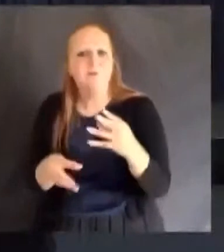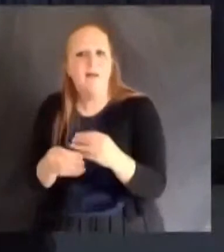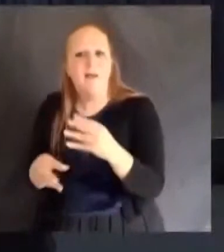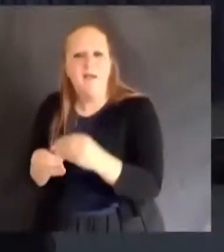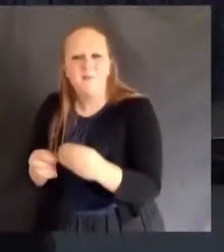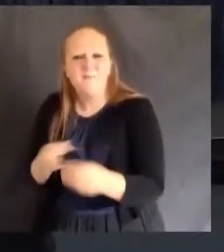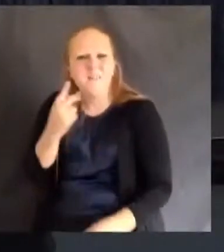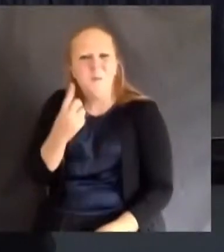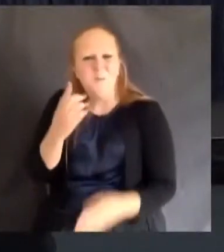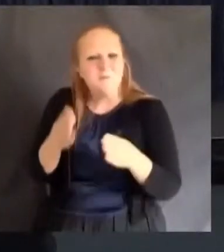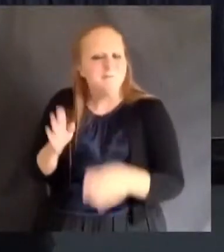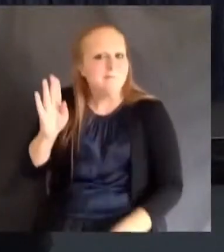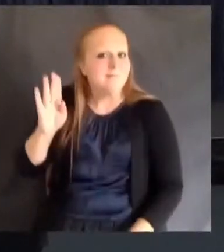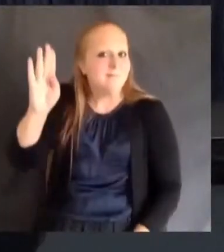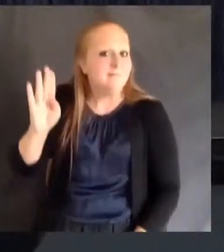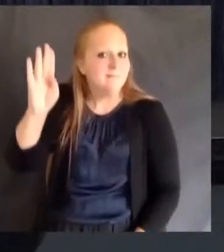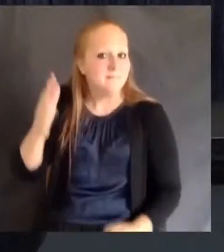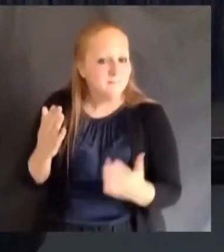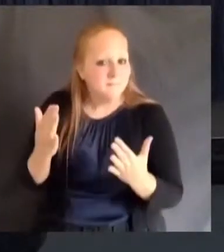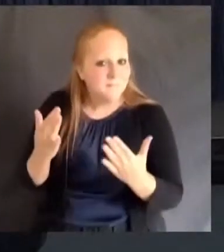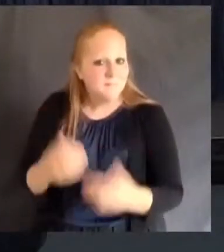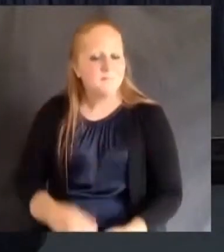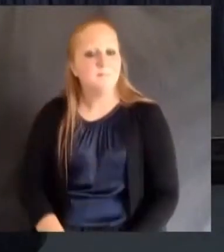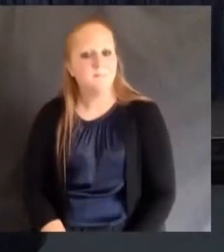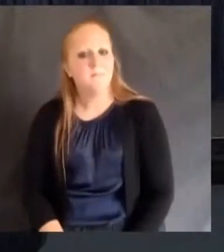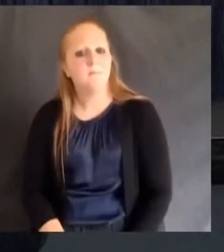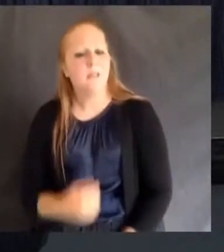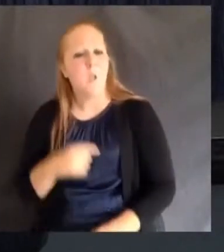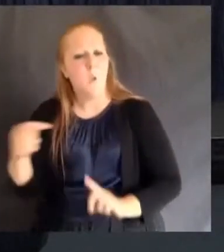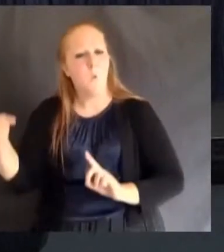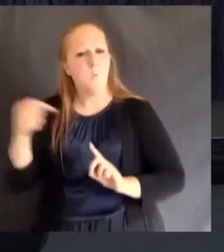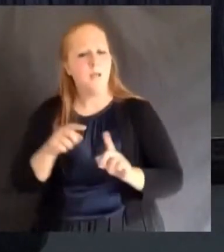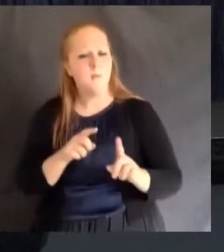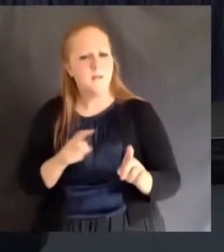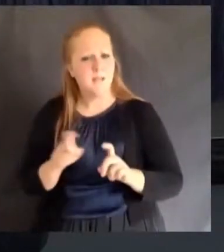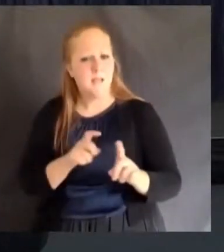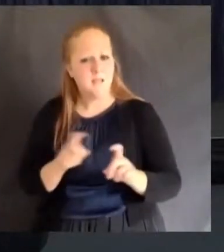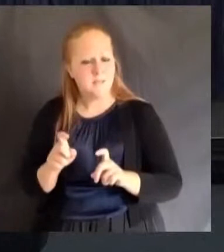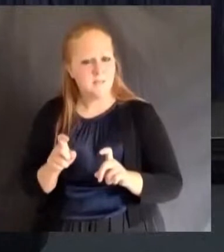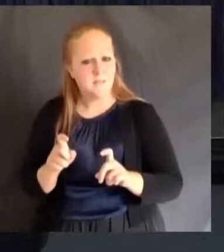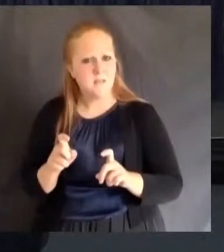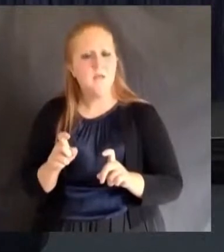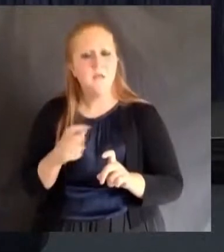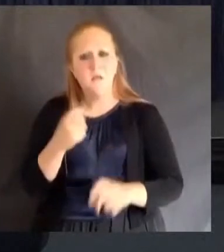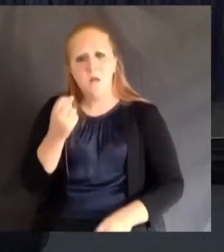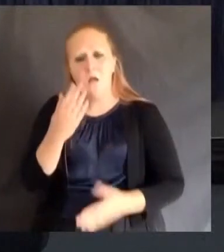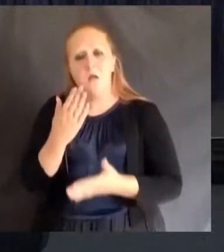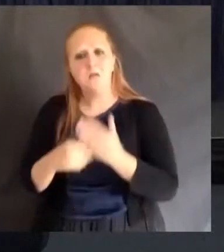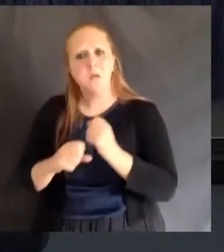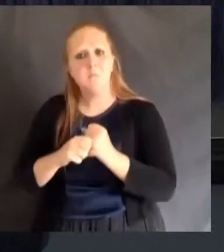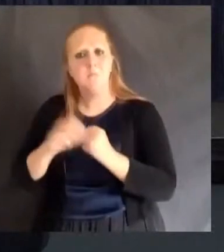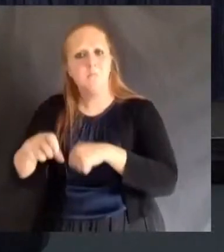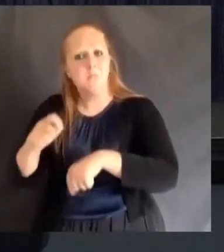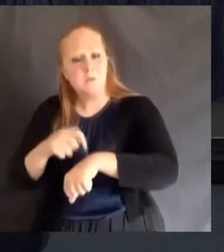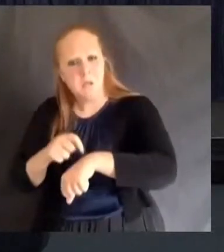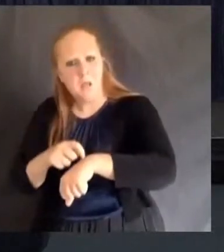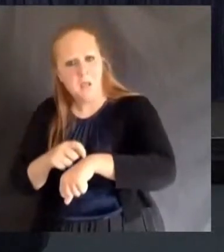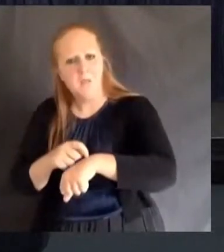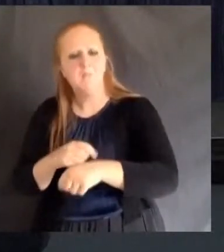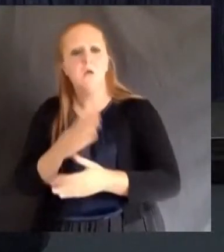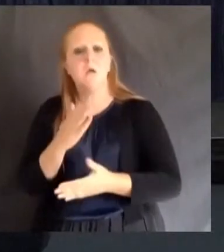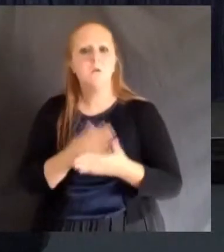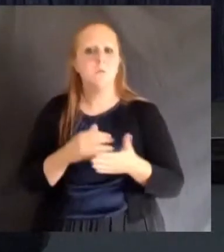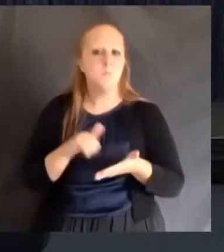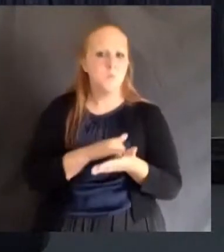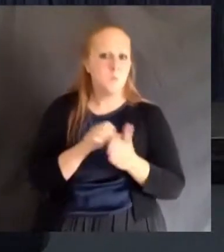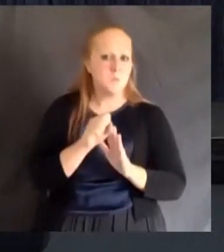been very patient. I'm sorry. Thank you, I appreciate it. Back to testing for a second. Given this increased lag time in the ones that are going to the main laboratories, is there